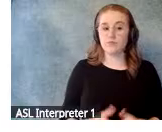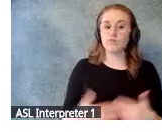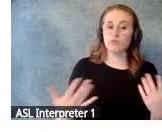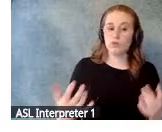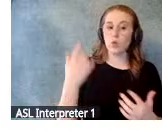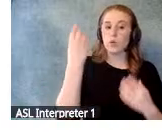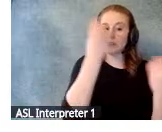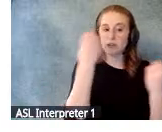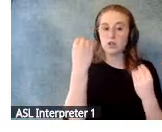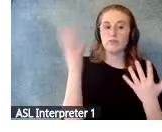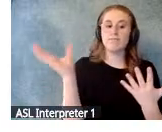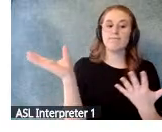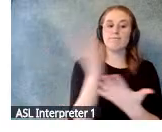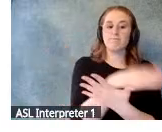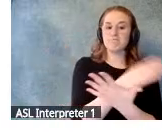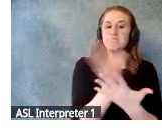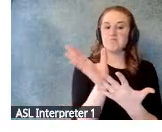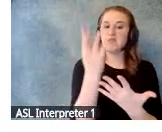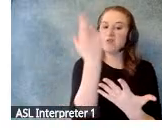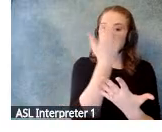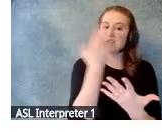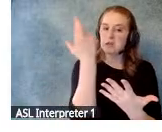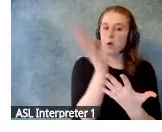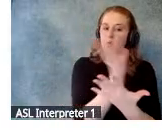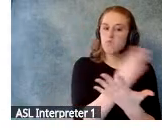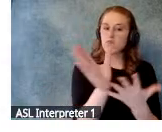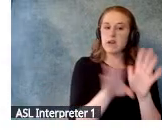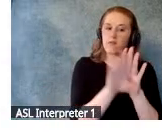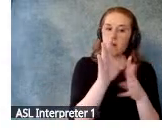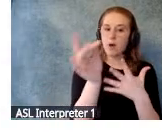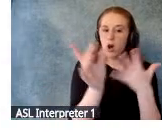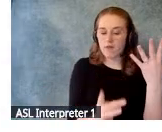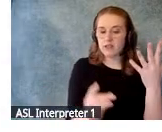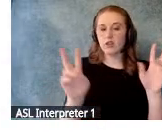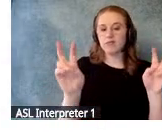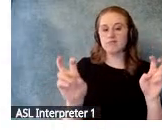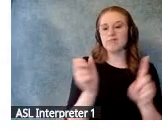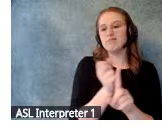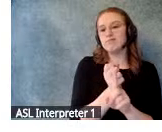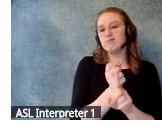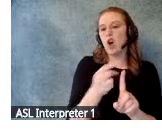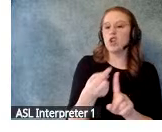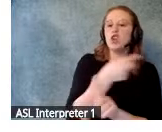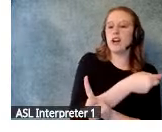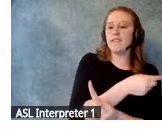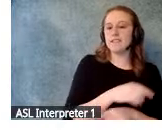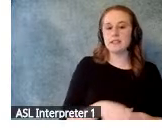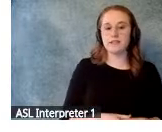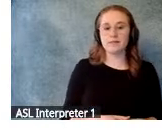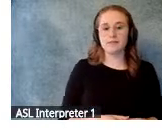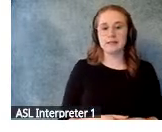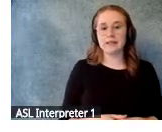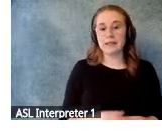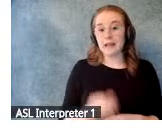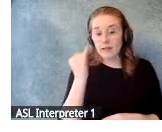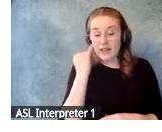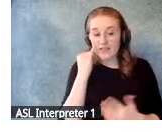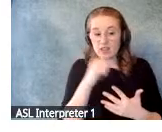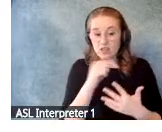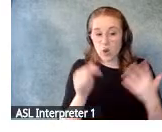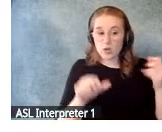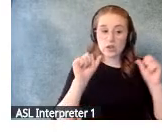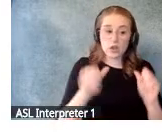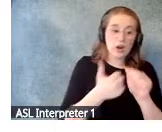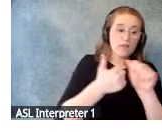we'll consider a range of reasonable development options or alternatives, and whether those alternatives could avoid